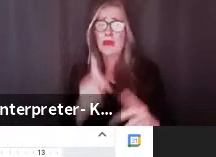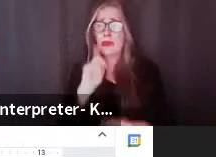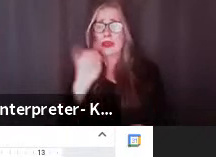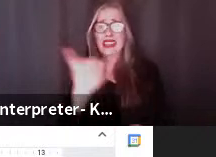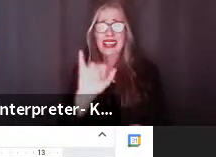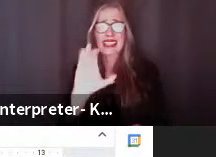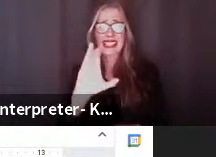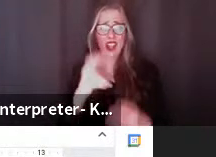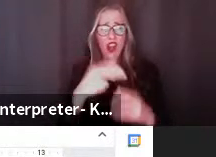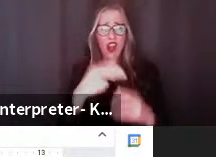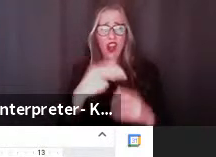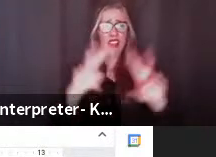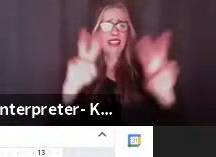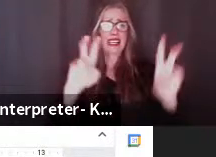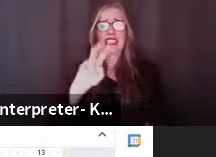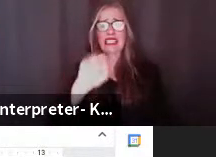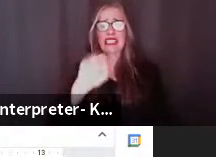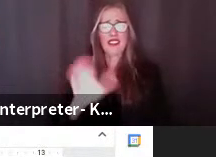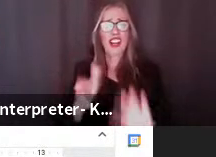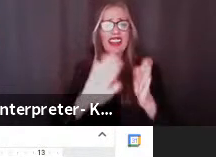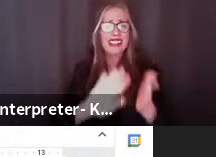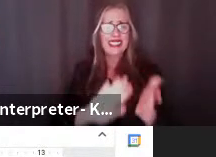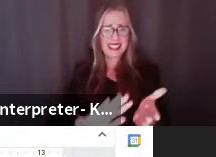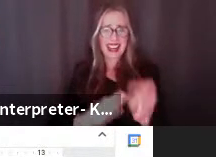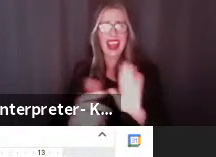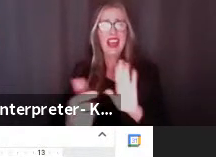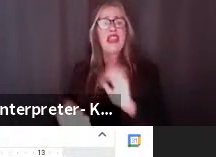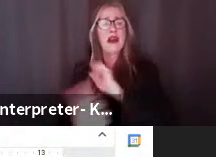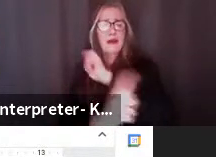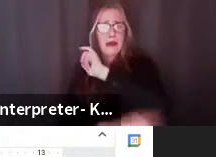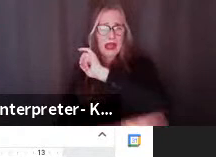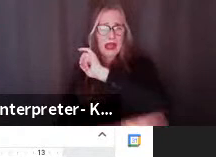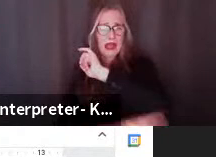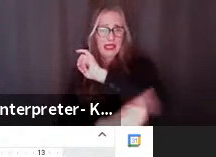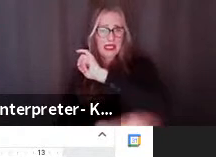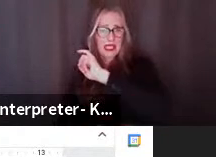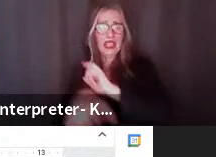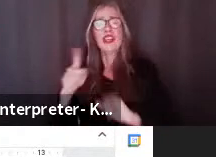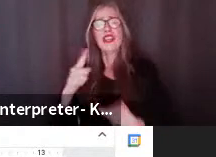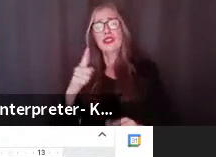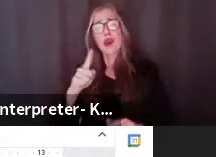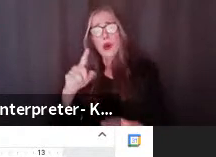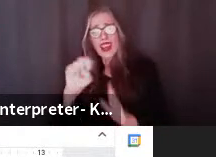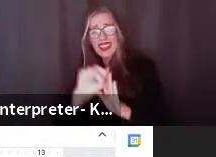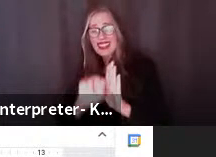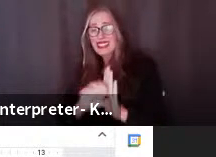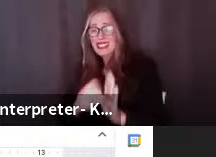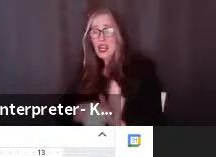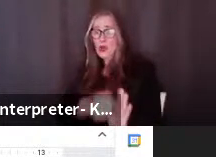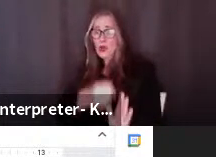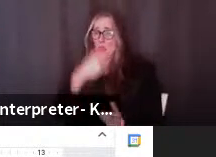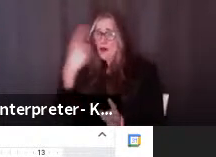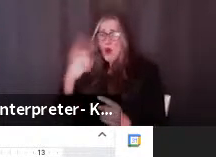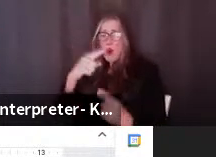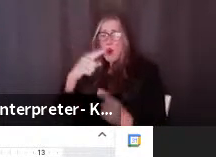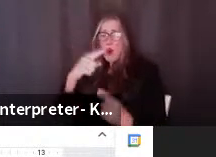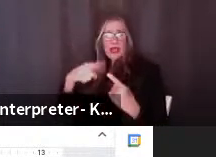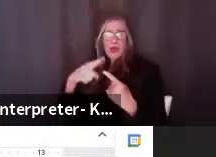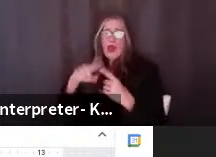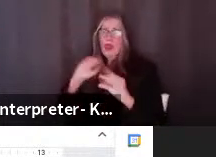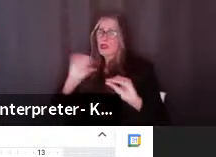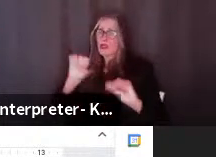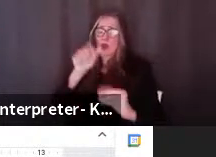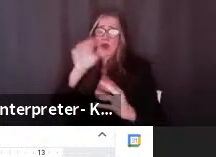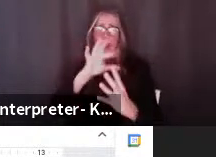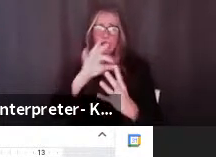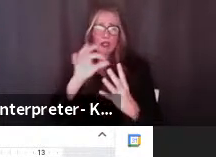the state removal should only be undertaken when there is no choice to keep the child safe it should never be undertaken as the result of uh